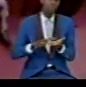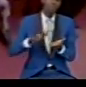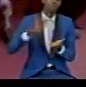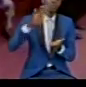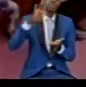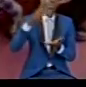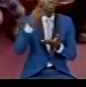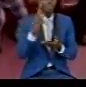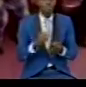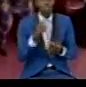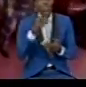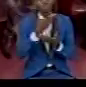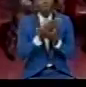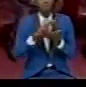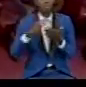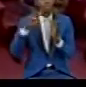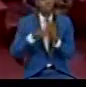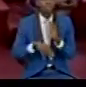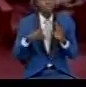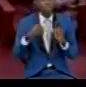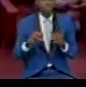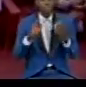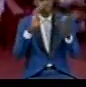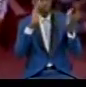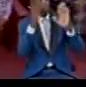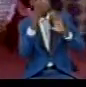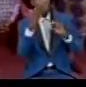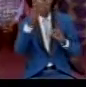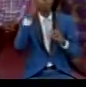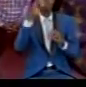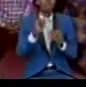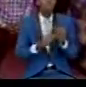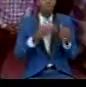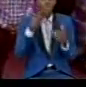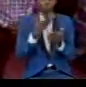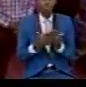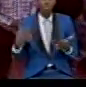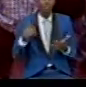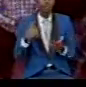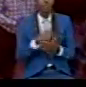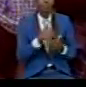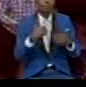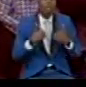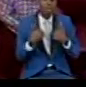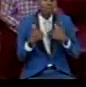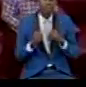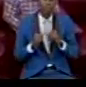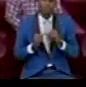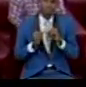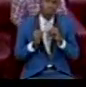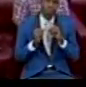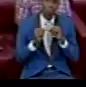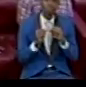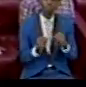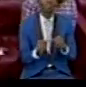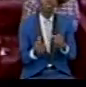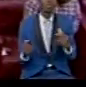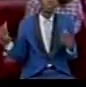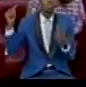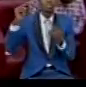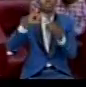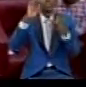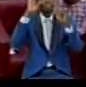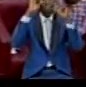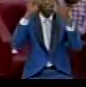the godliness, the presence of God, every good thing we have, hold fast until it